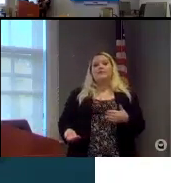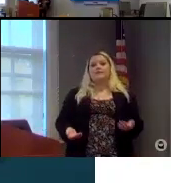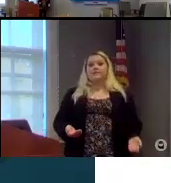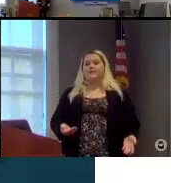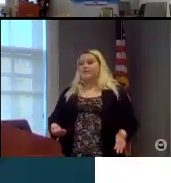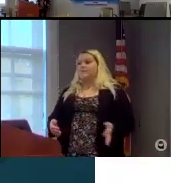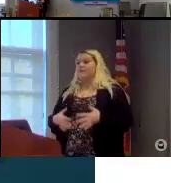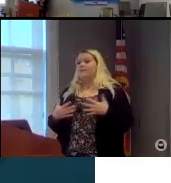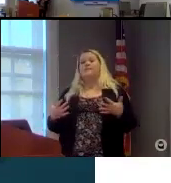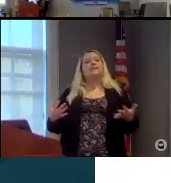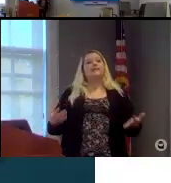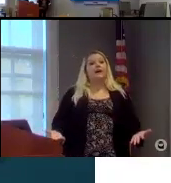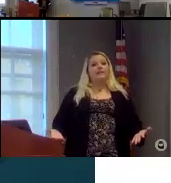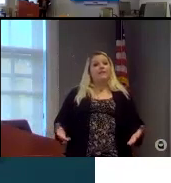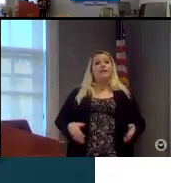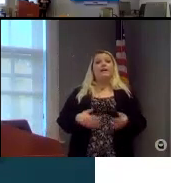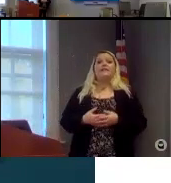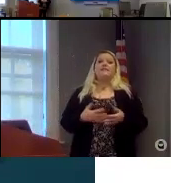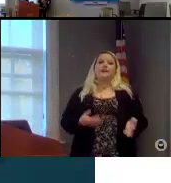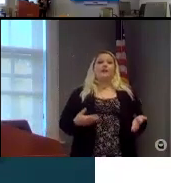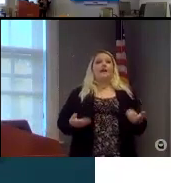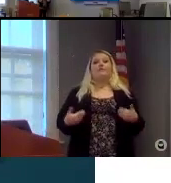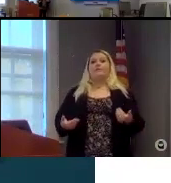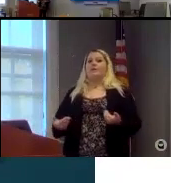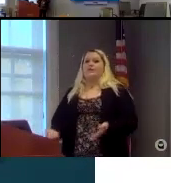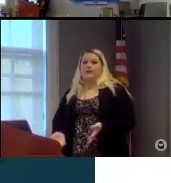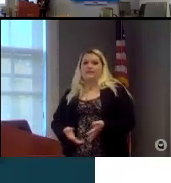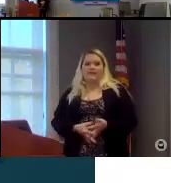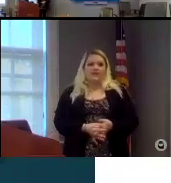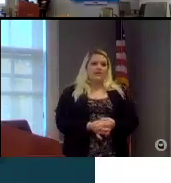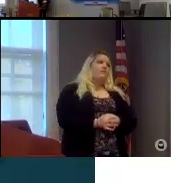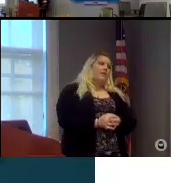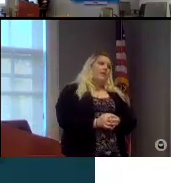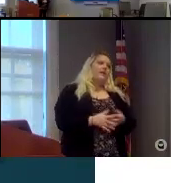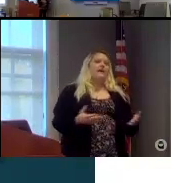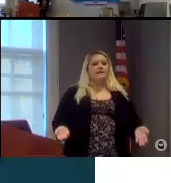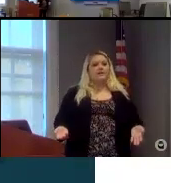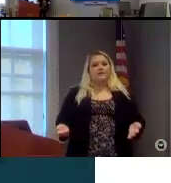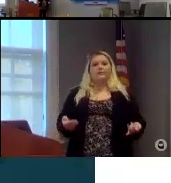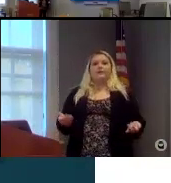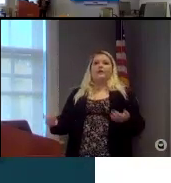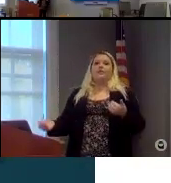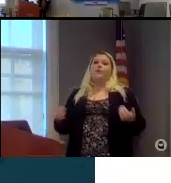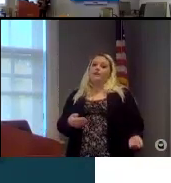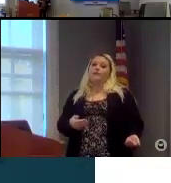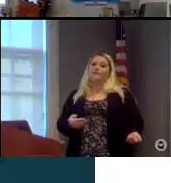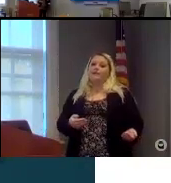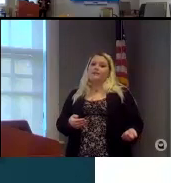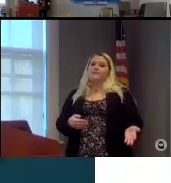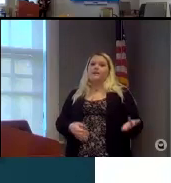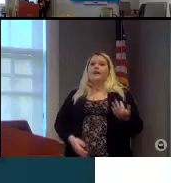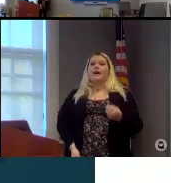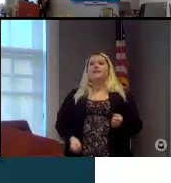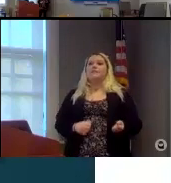went through each list that was given to me. There was a set of five, and I had to verify every location that was given, meaning I had to go through and all the